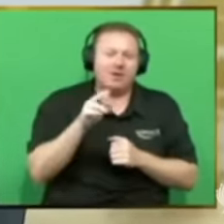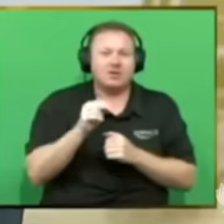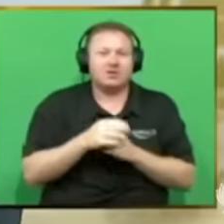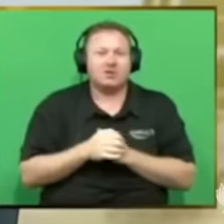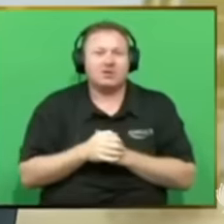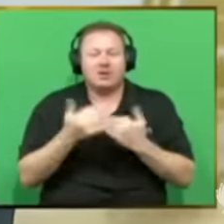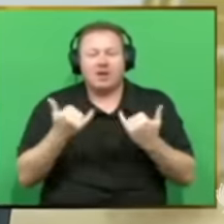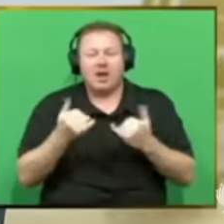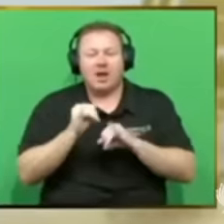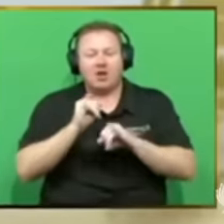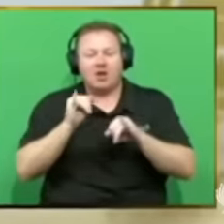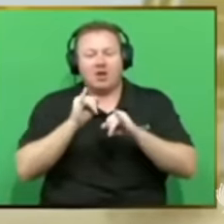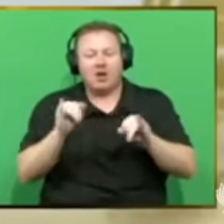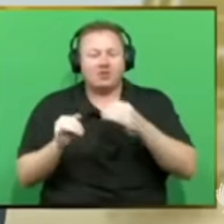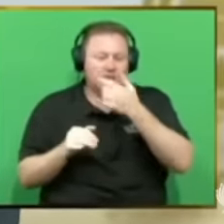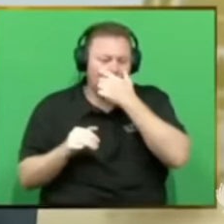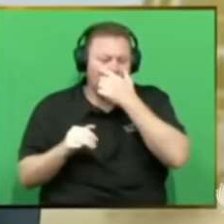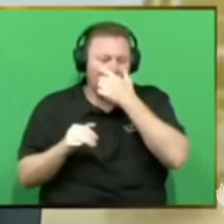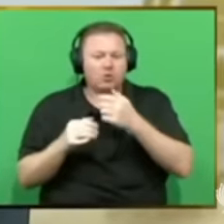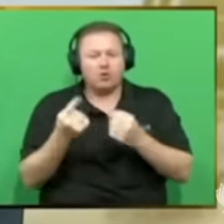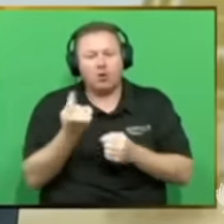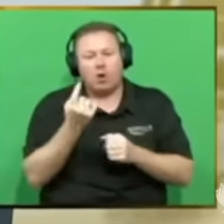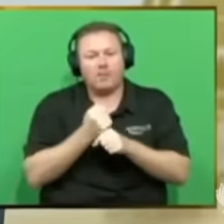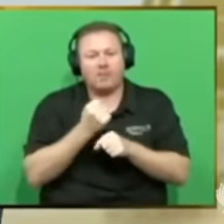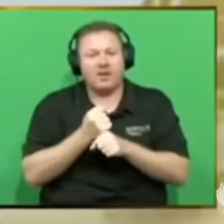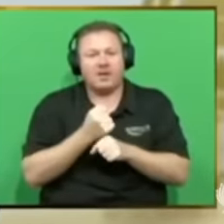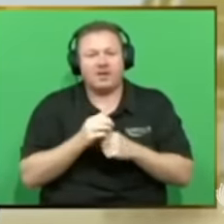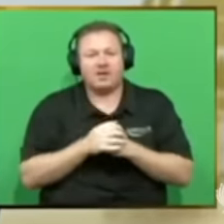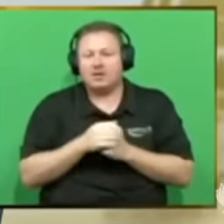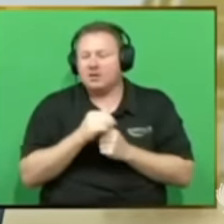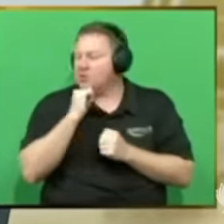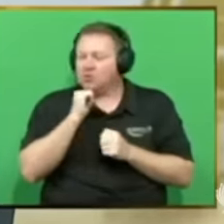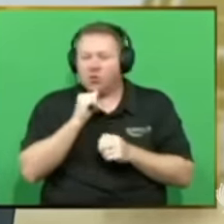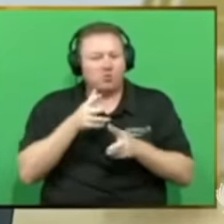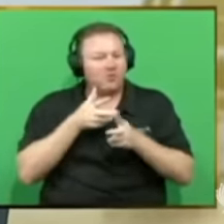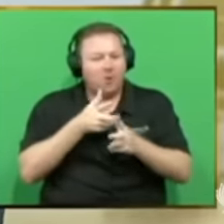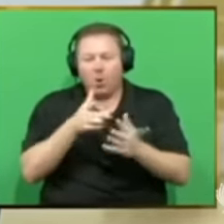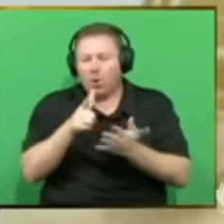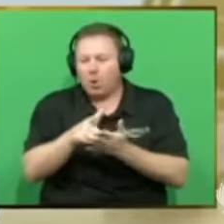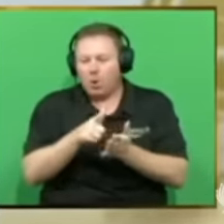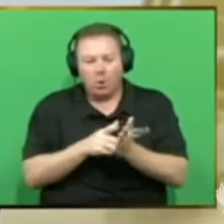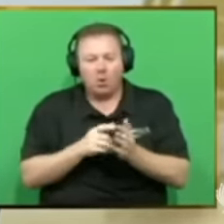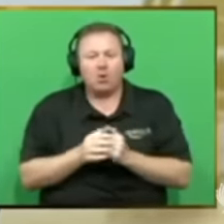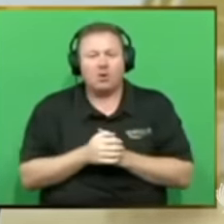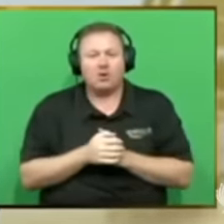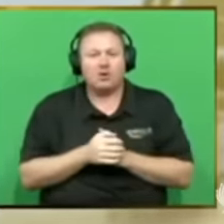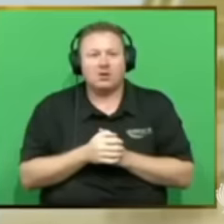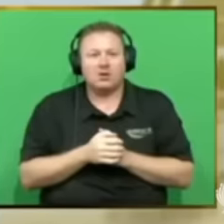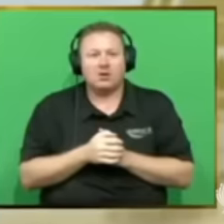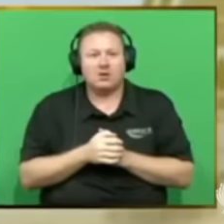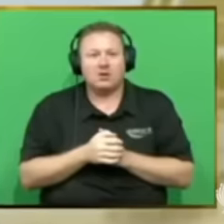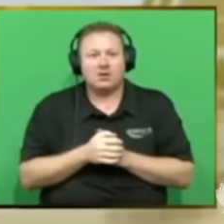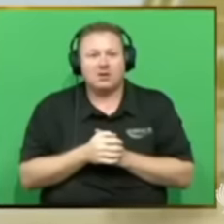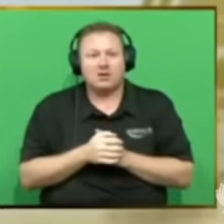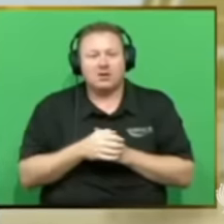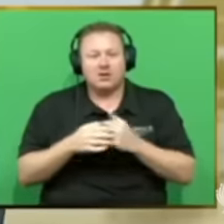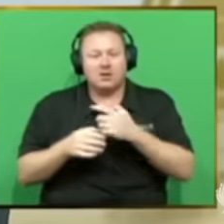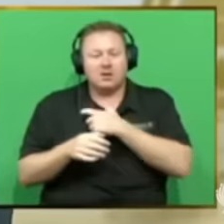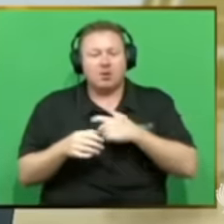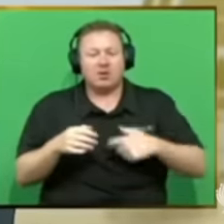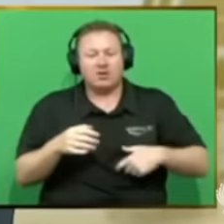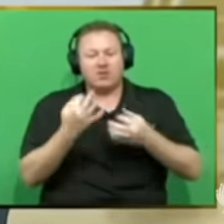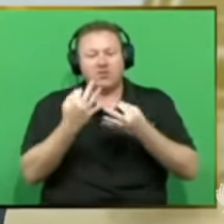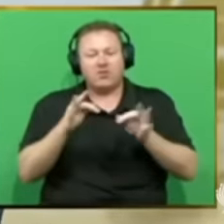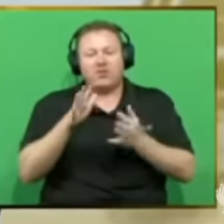President Ramaphosa's own making. Instead of upholding the rule of law, the president freed over 15,000